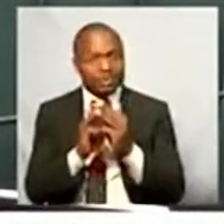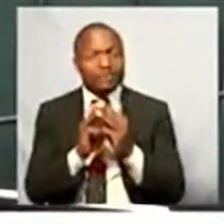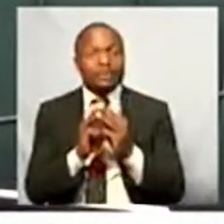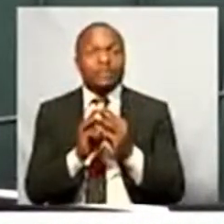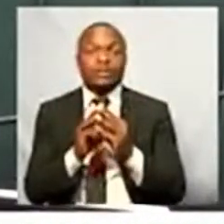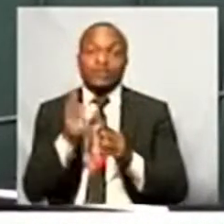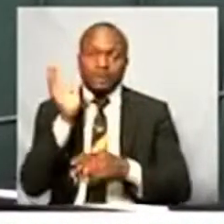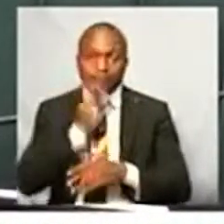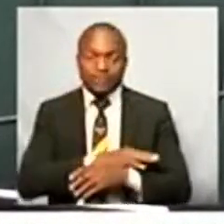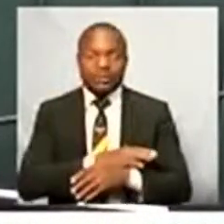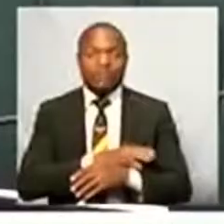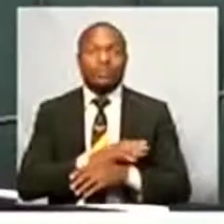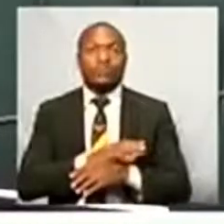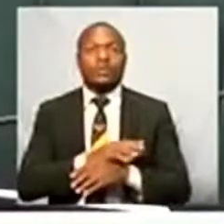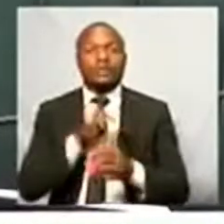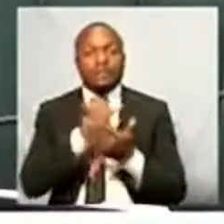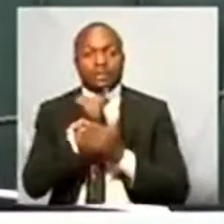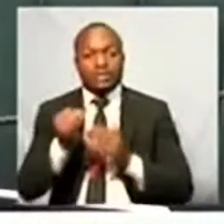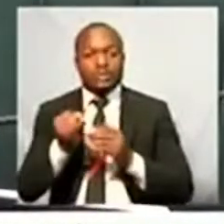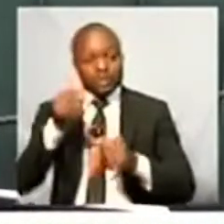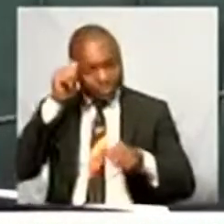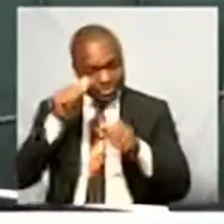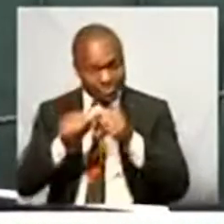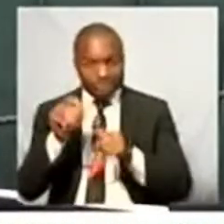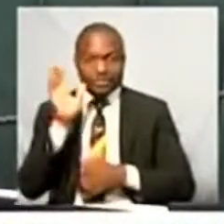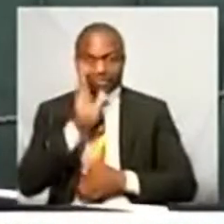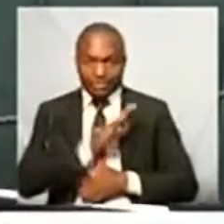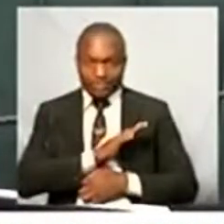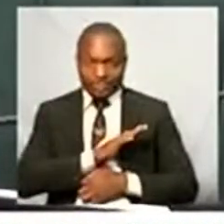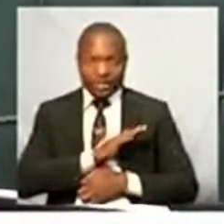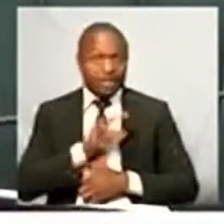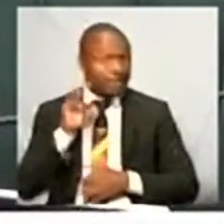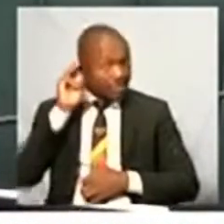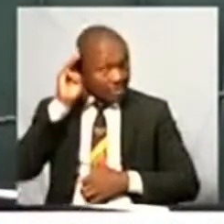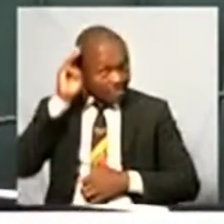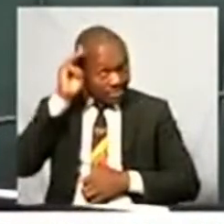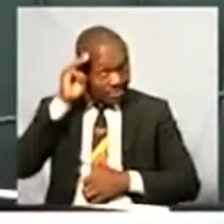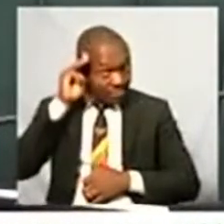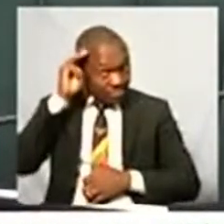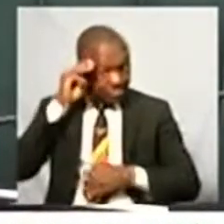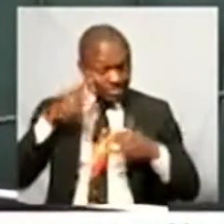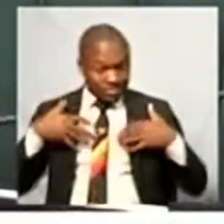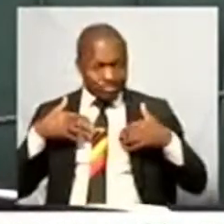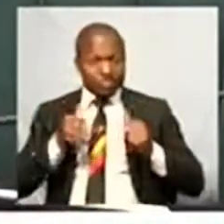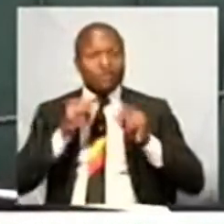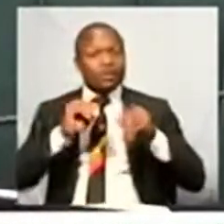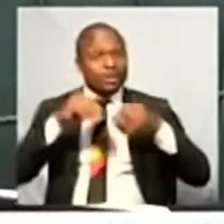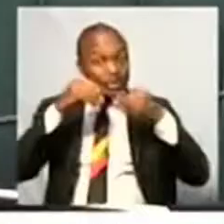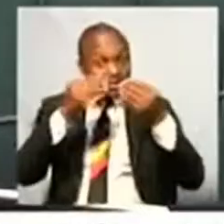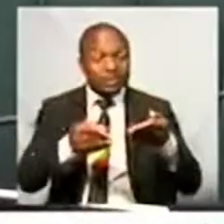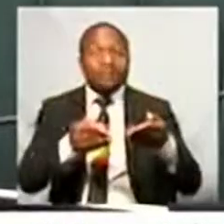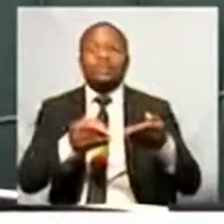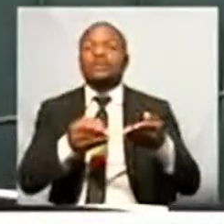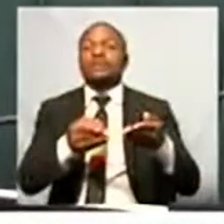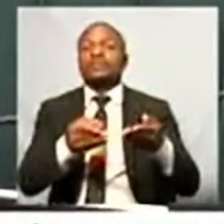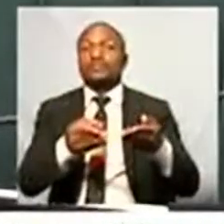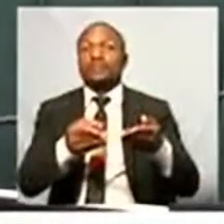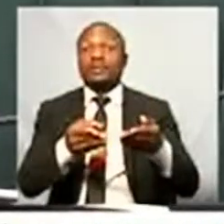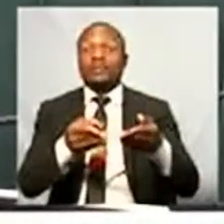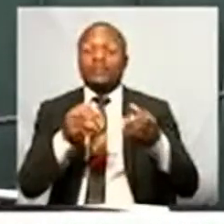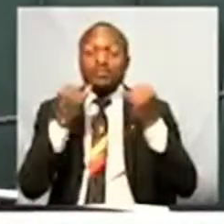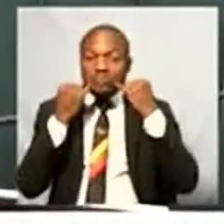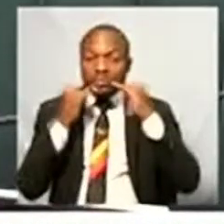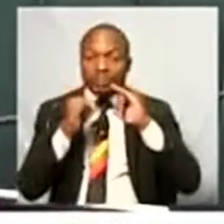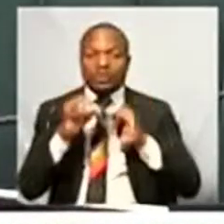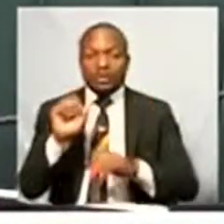the matter was concluded. In addition, the Ministry of Health has provided also valuable input on